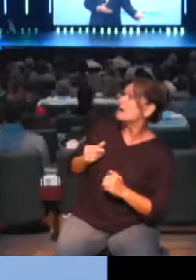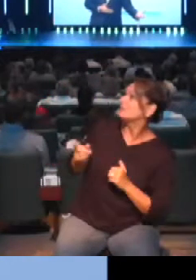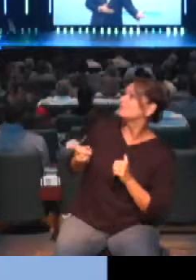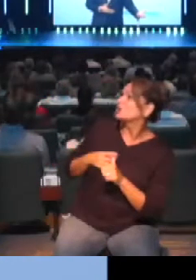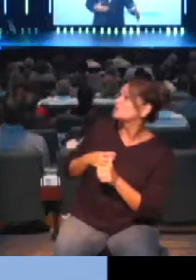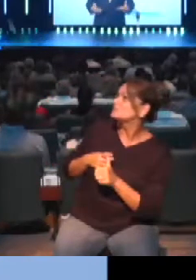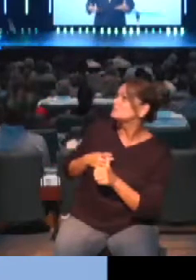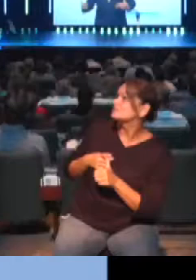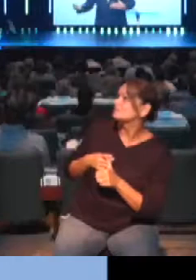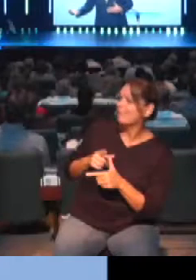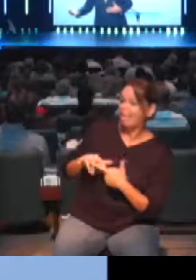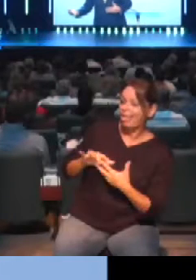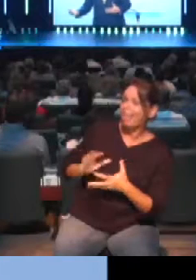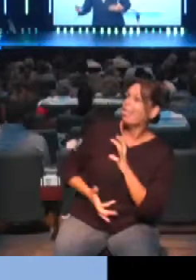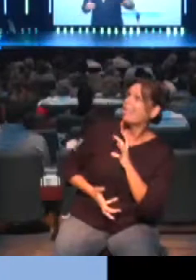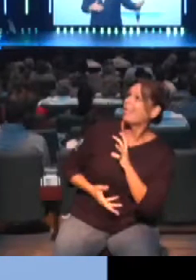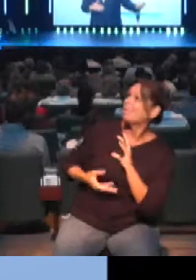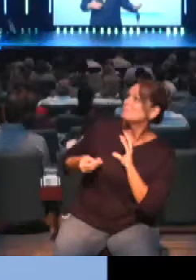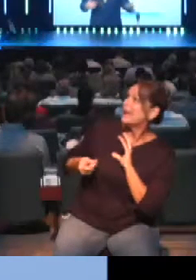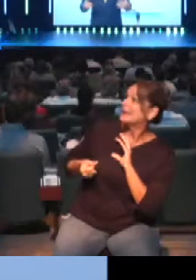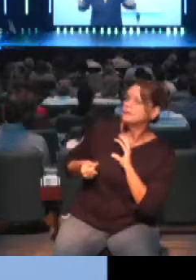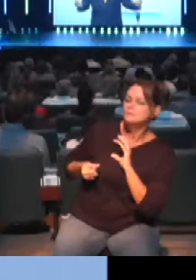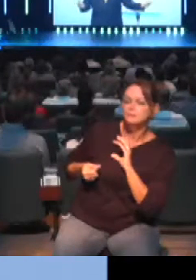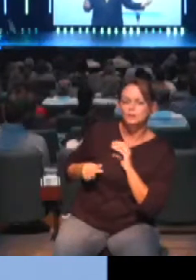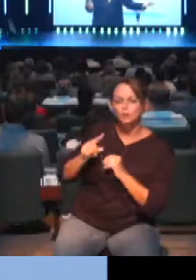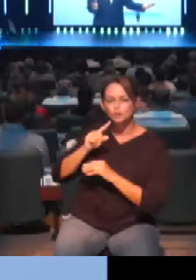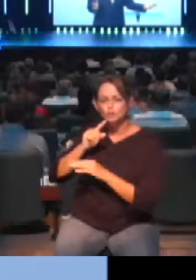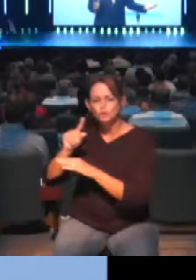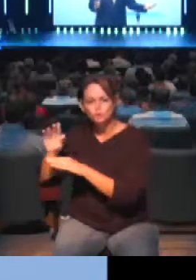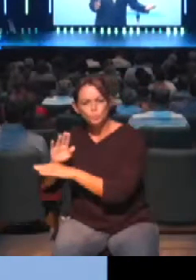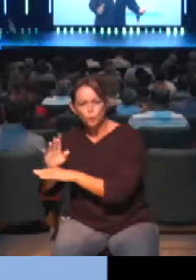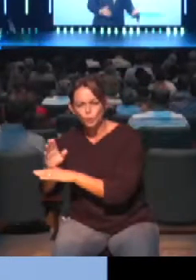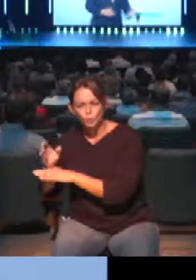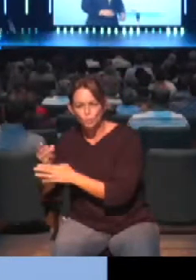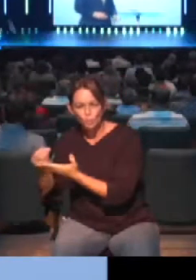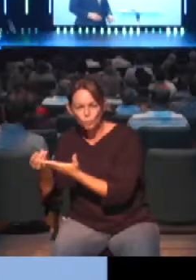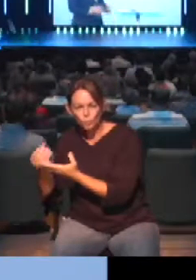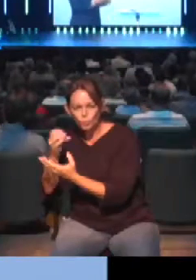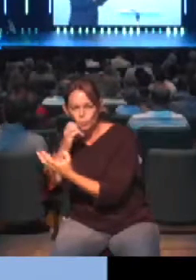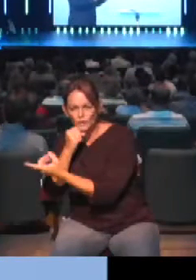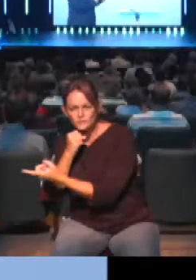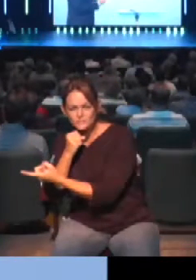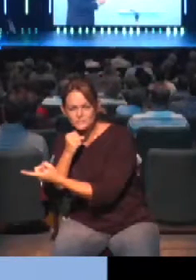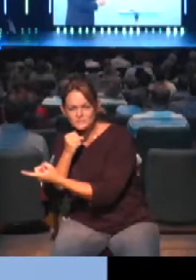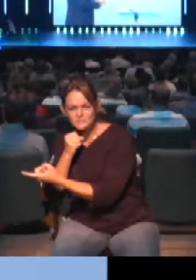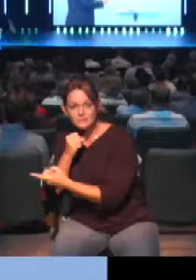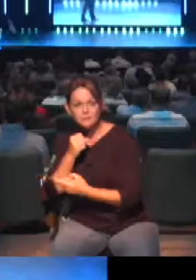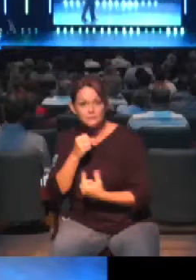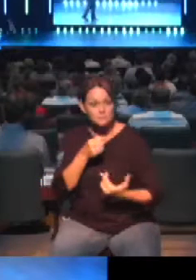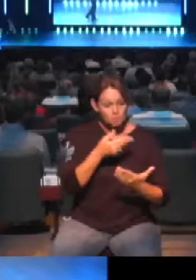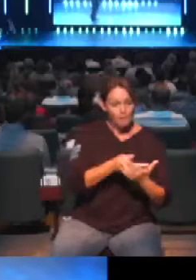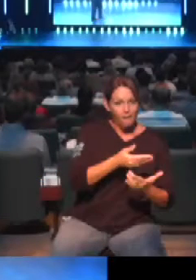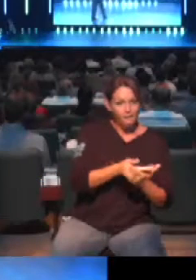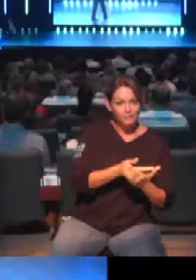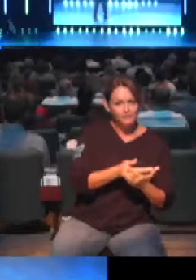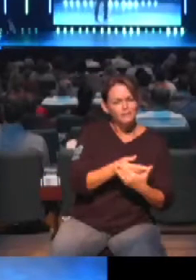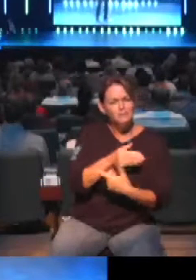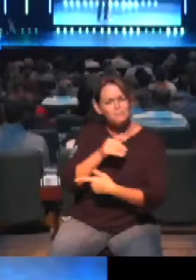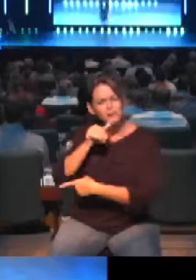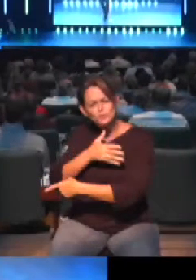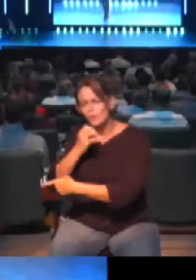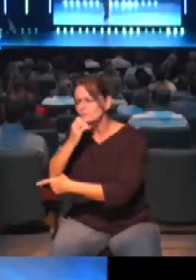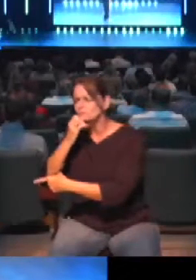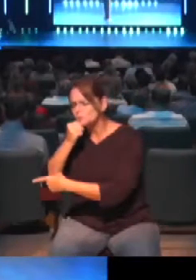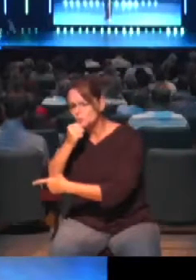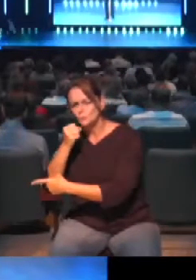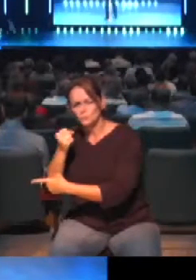handle money, I can guarantee you can't handle her, because she is a handful. So, all right, so the firstborn must be sacrificed or redeemed.